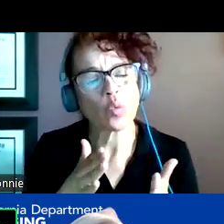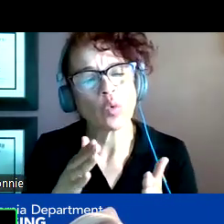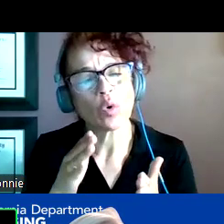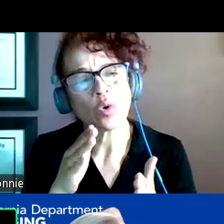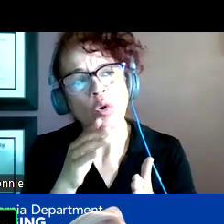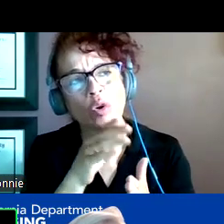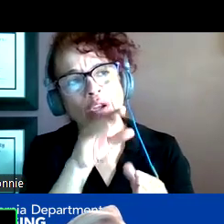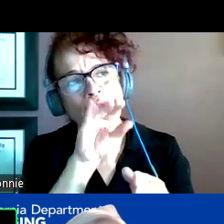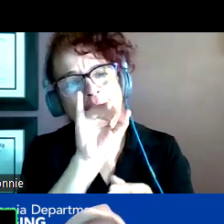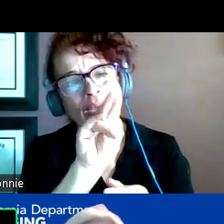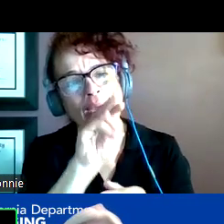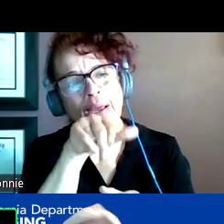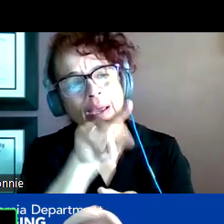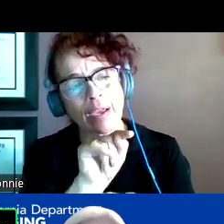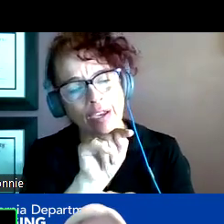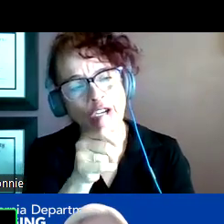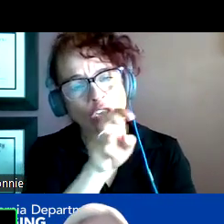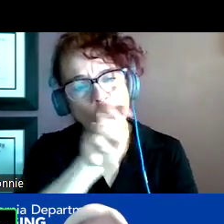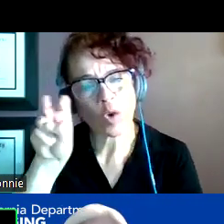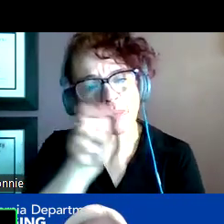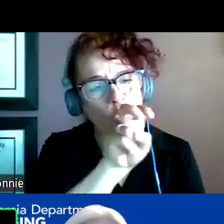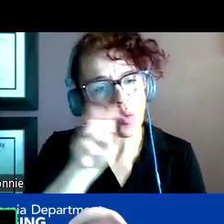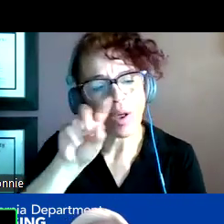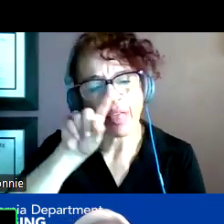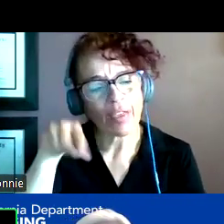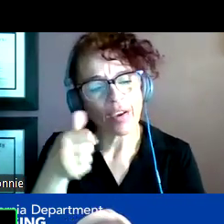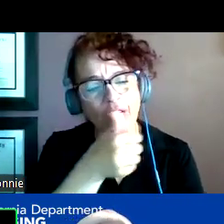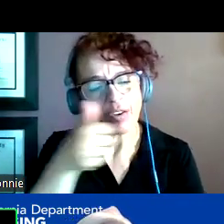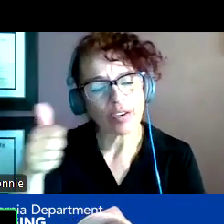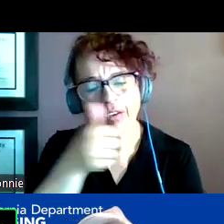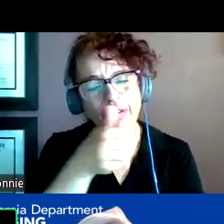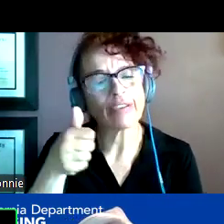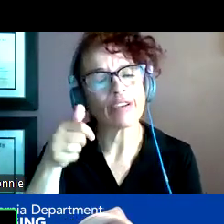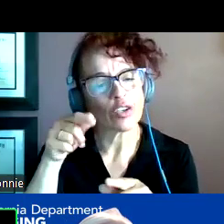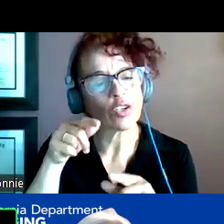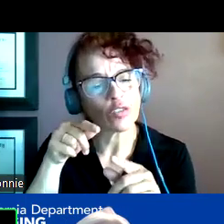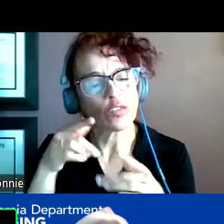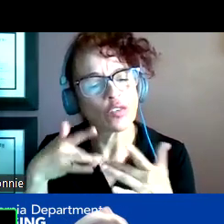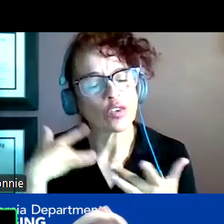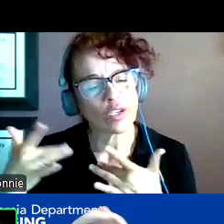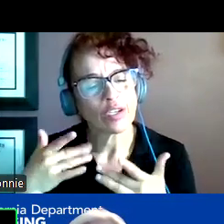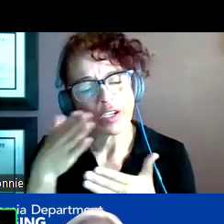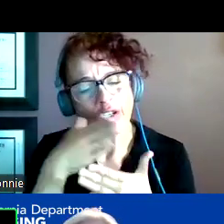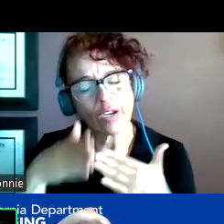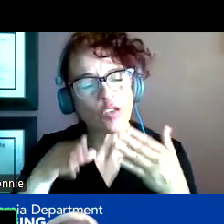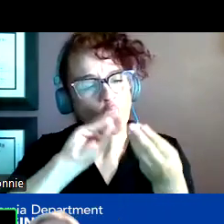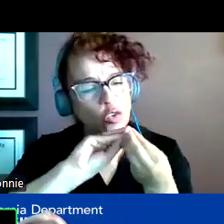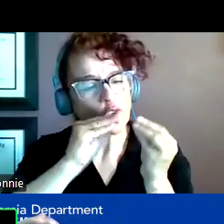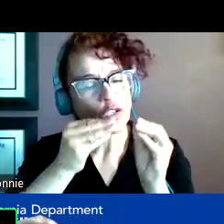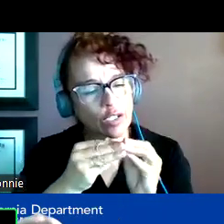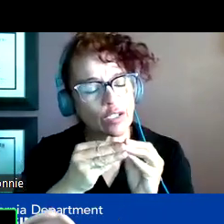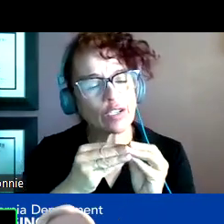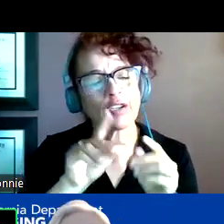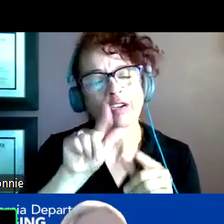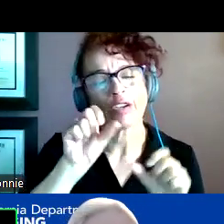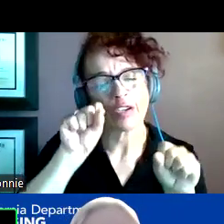their interest in the transportation, but not only that, the full DACLAC, because they would have to become a member of the full DACLAC to